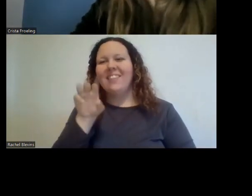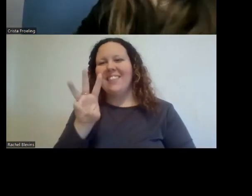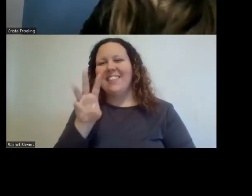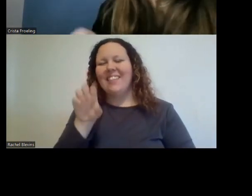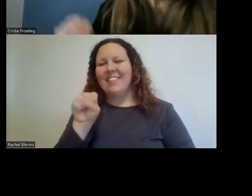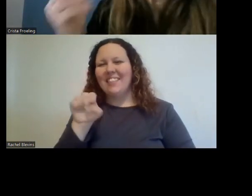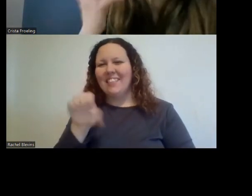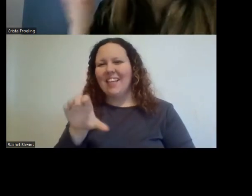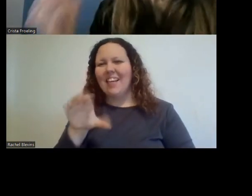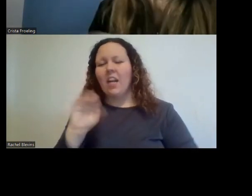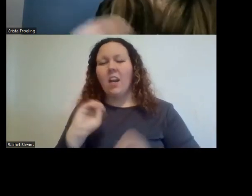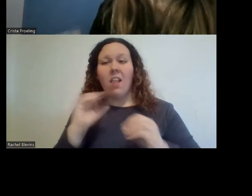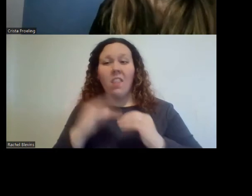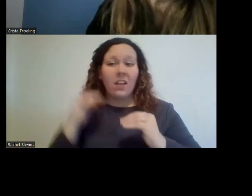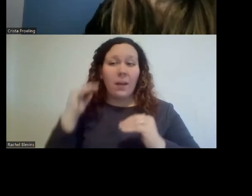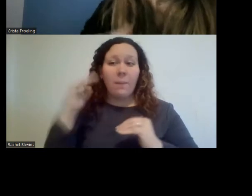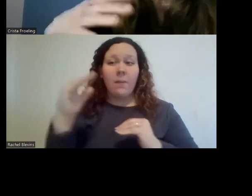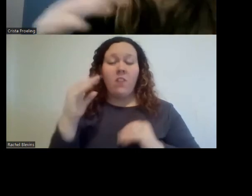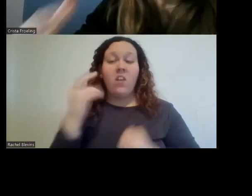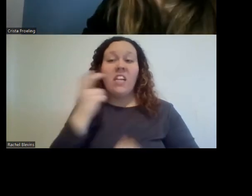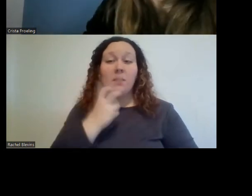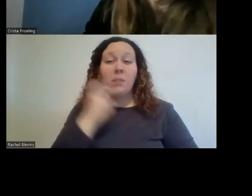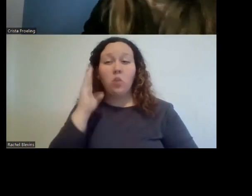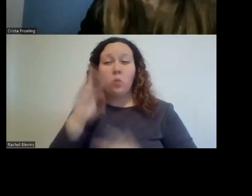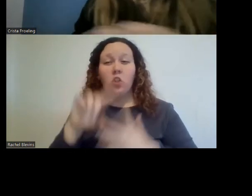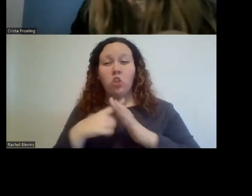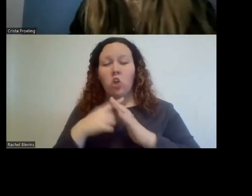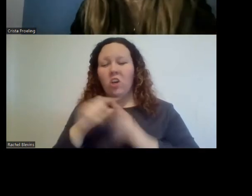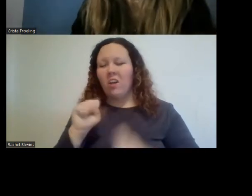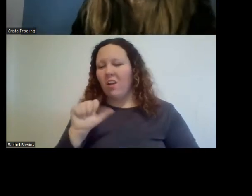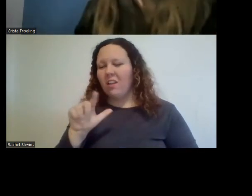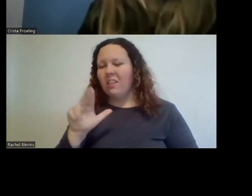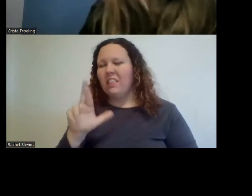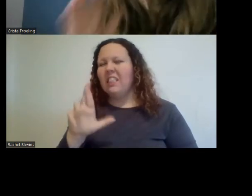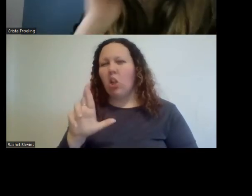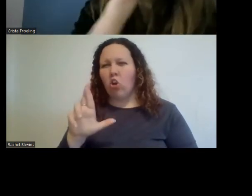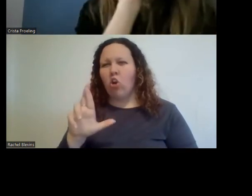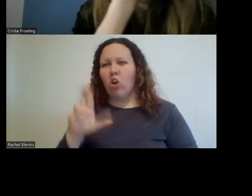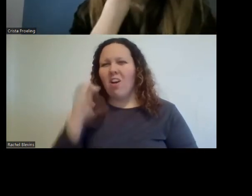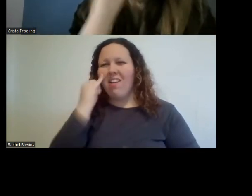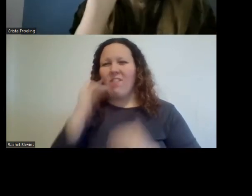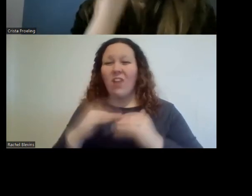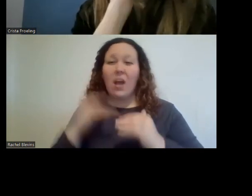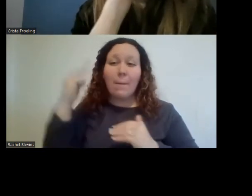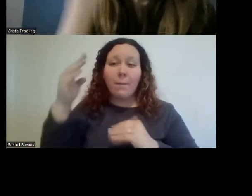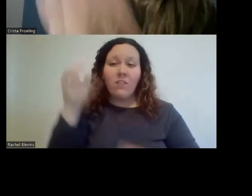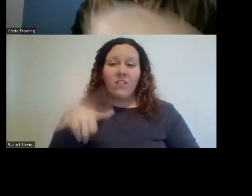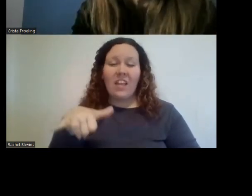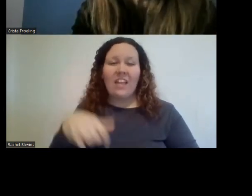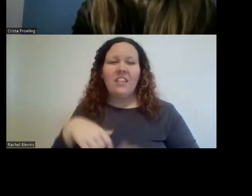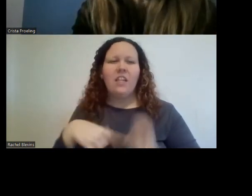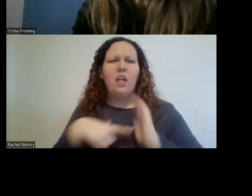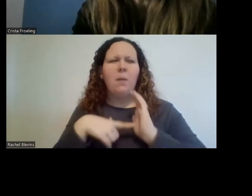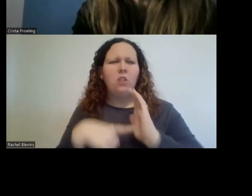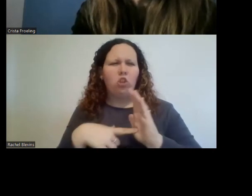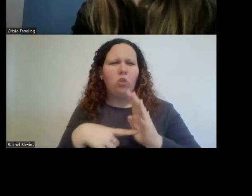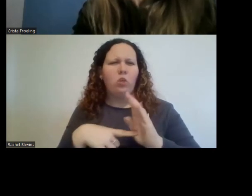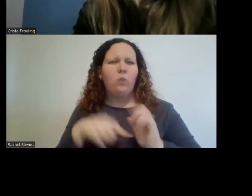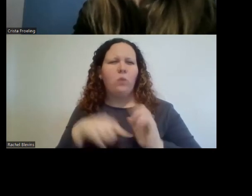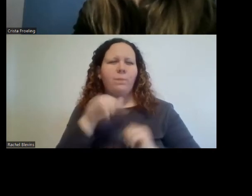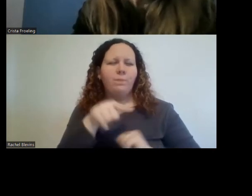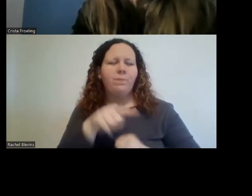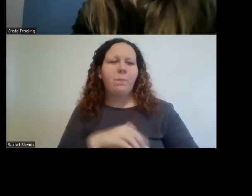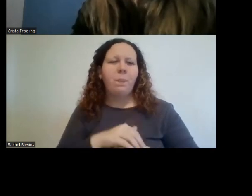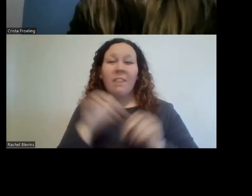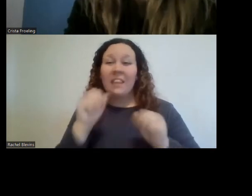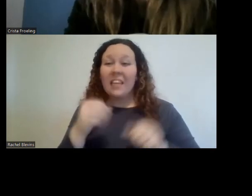And speech will slur if it's above that. And let me show you a visual representation. So look at that. Can you imagine